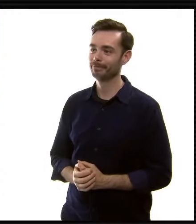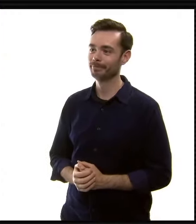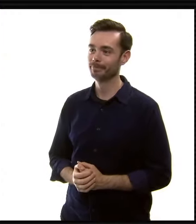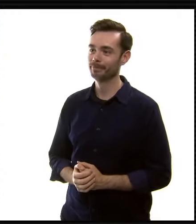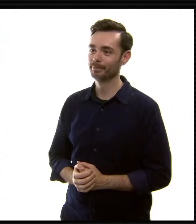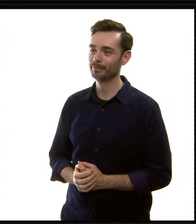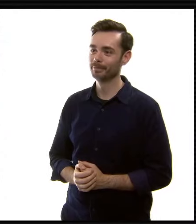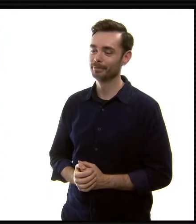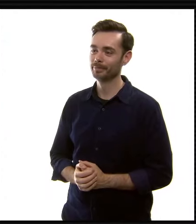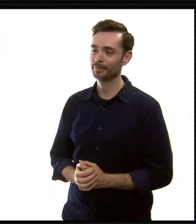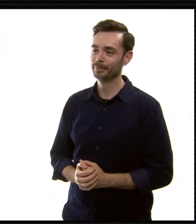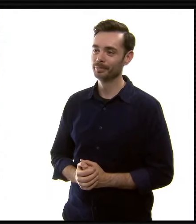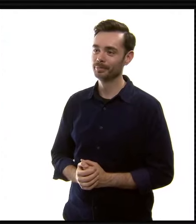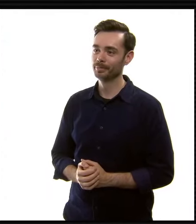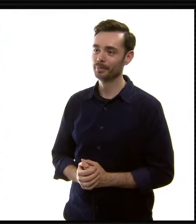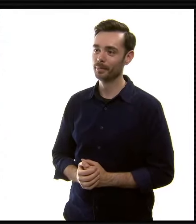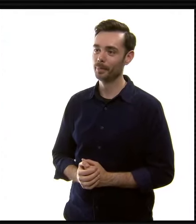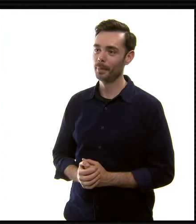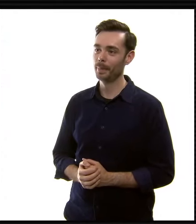coming this way.